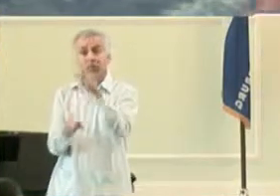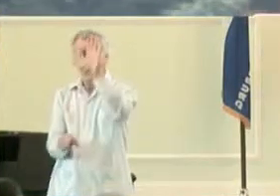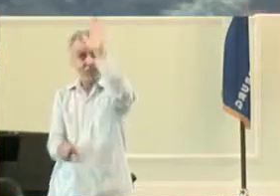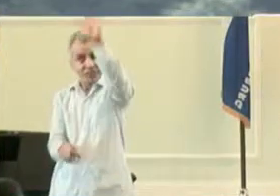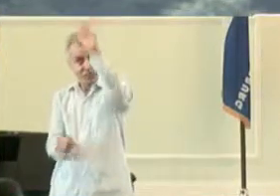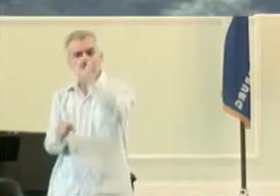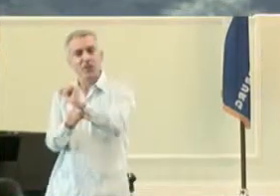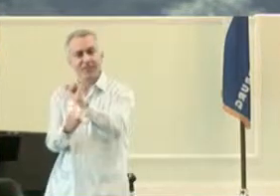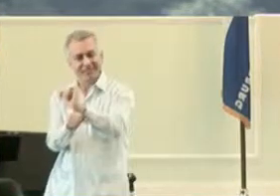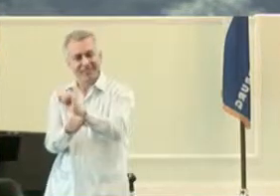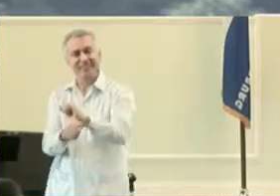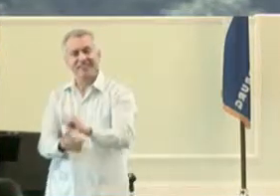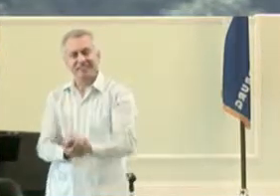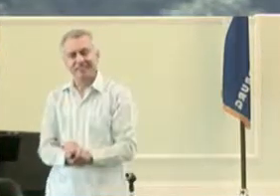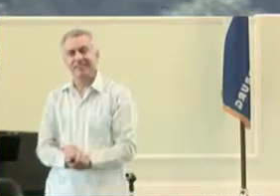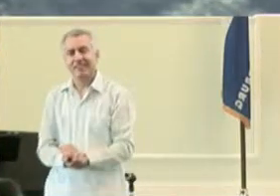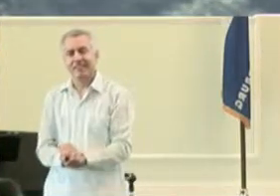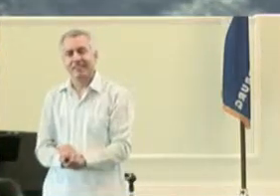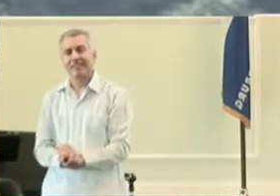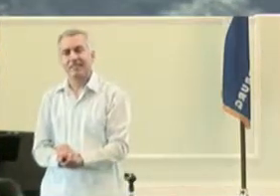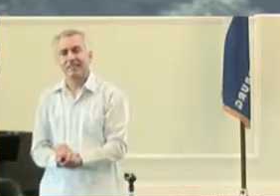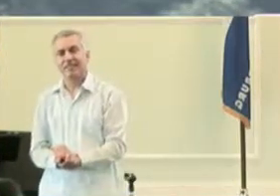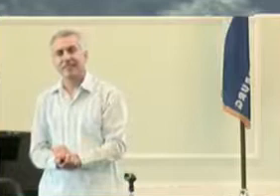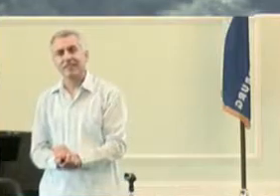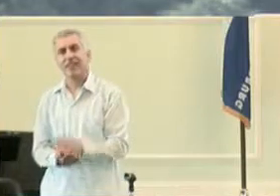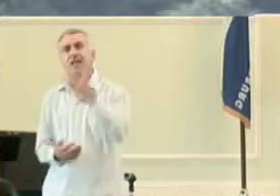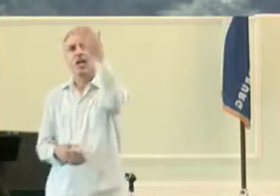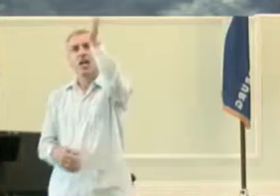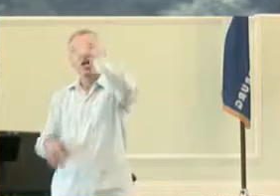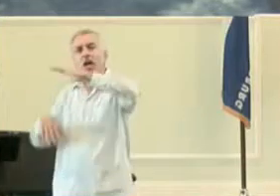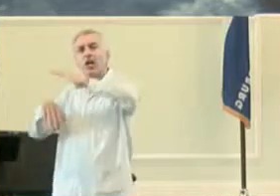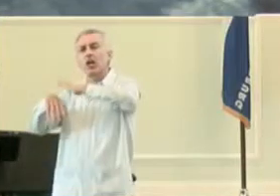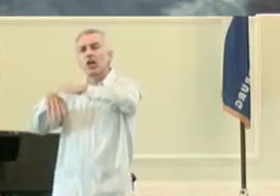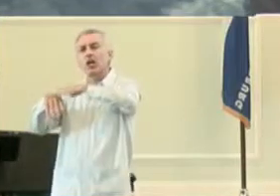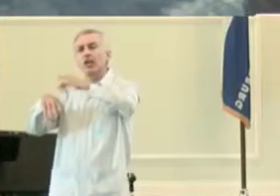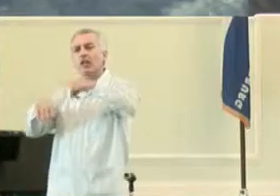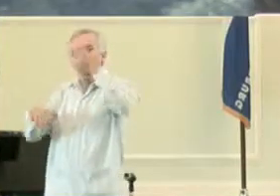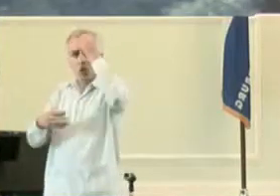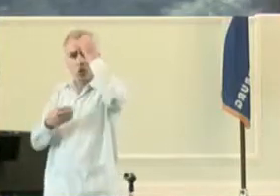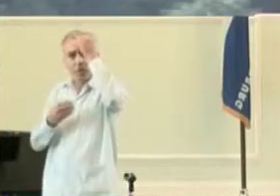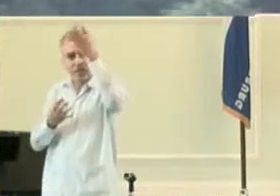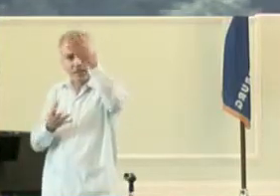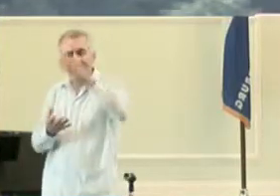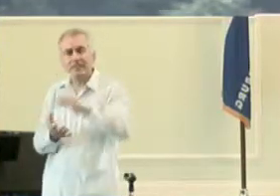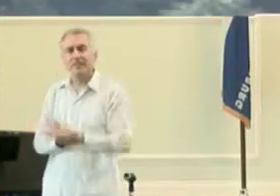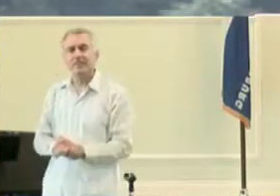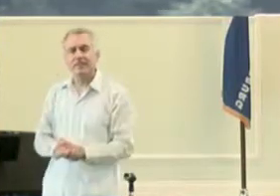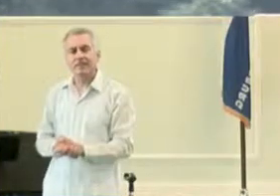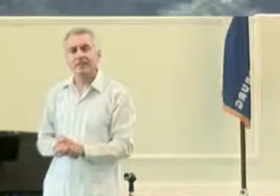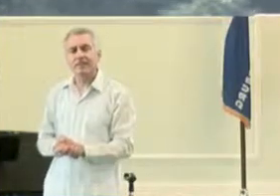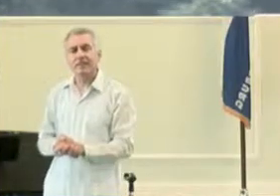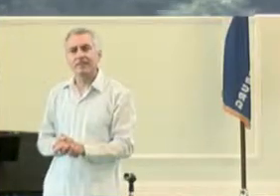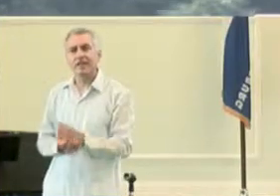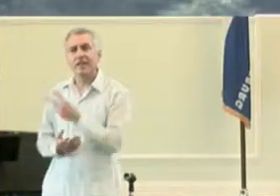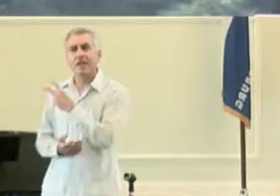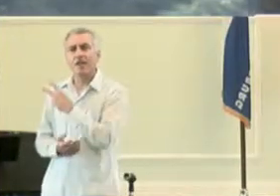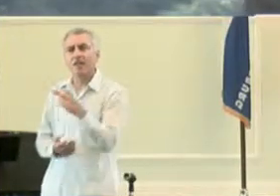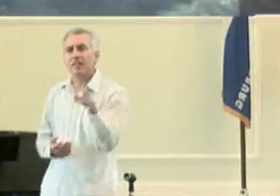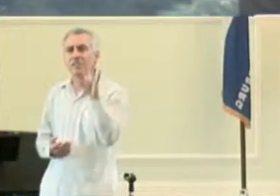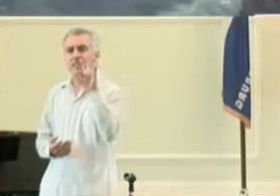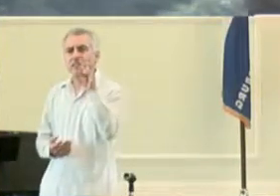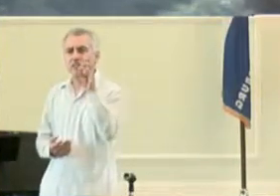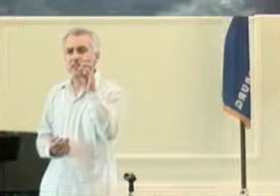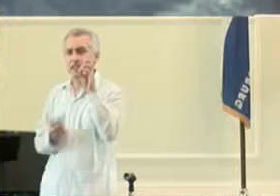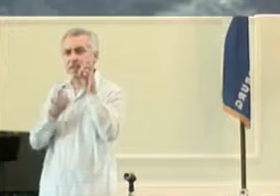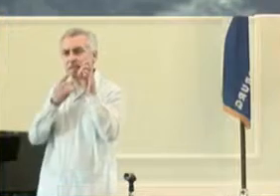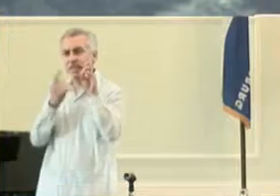So, God calls us to obedience. But that's not the only thing. If you look in verse 6, the Bible says,